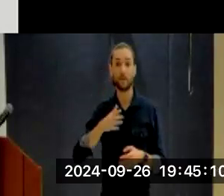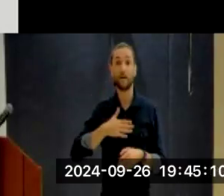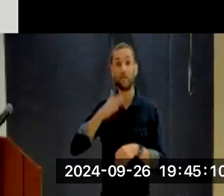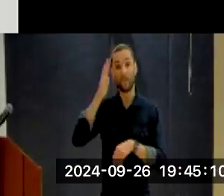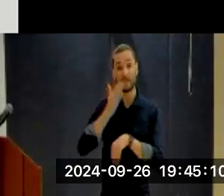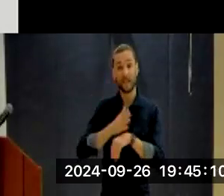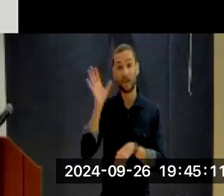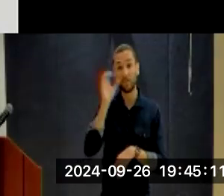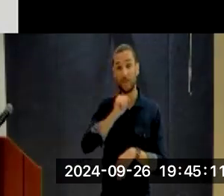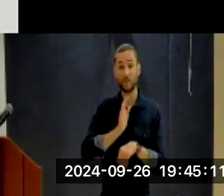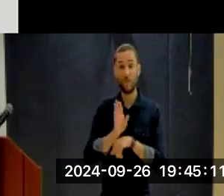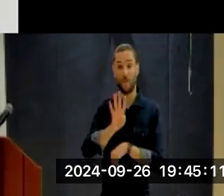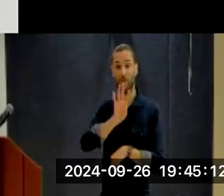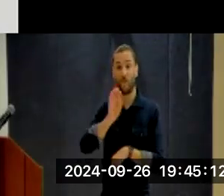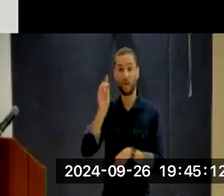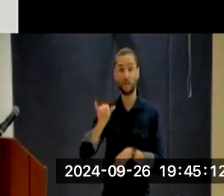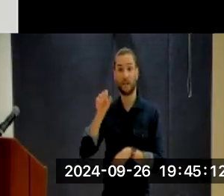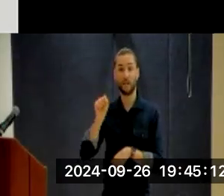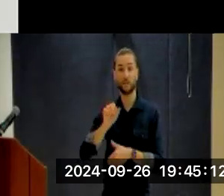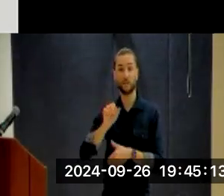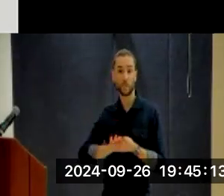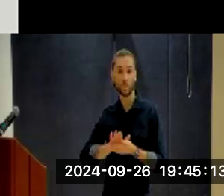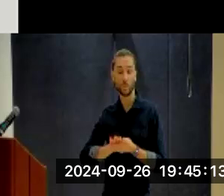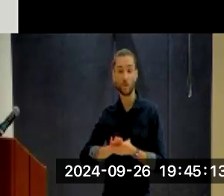days, over 40 days of school.